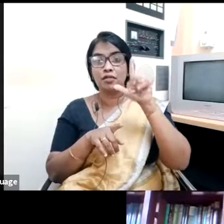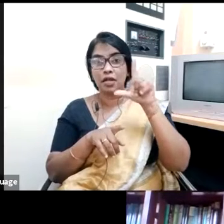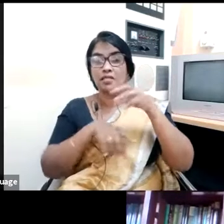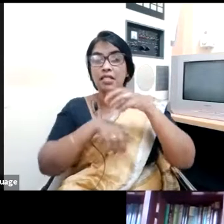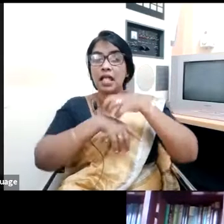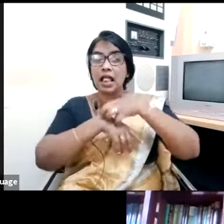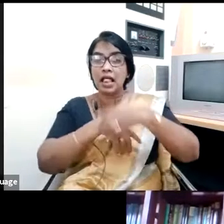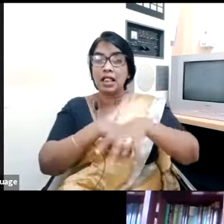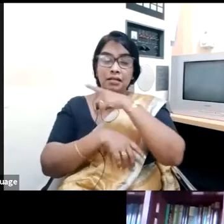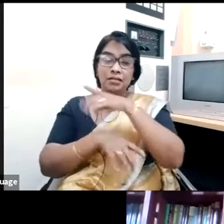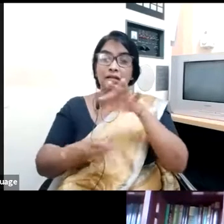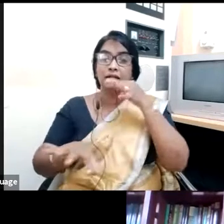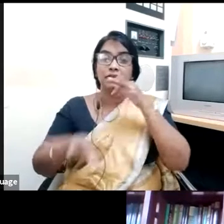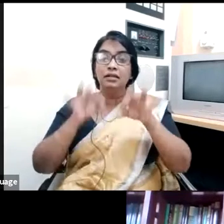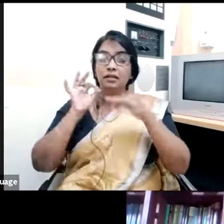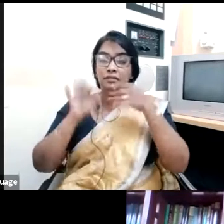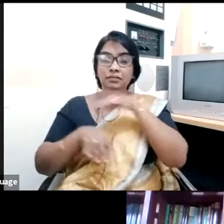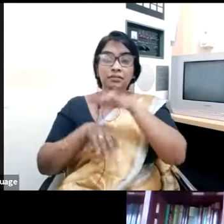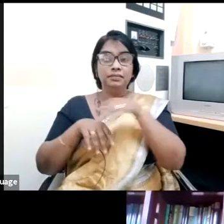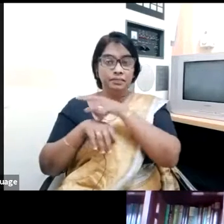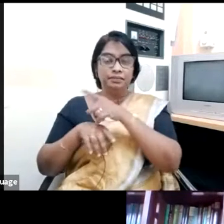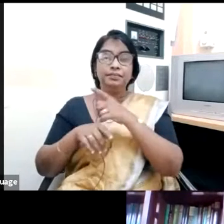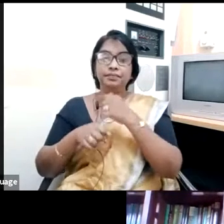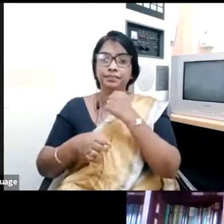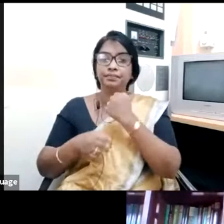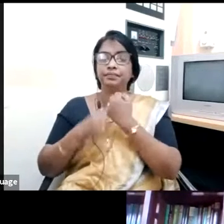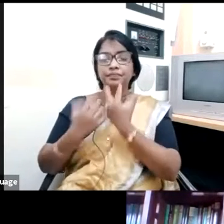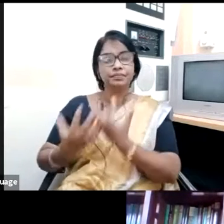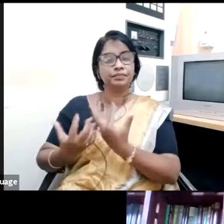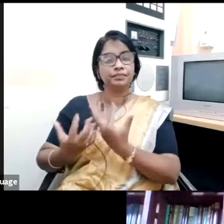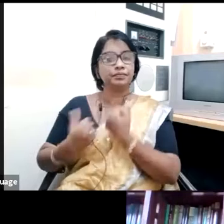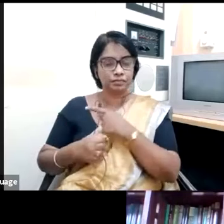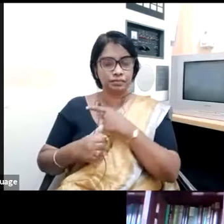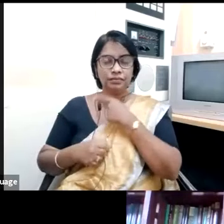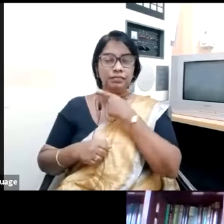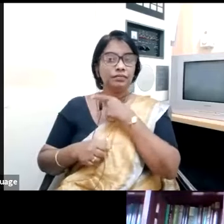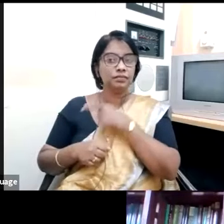And since then, we have been managing this company.